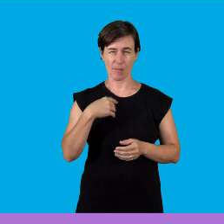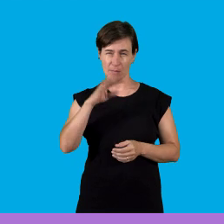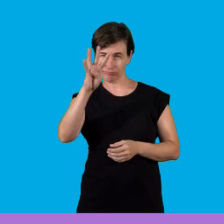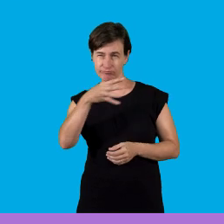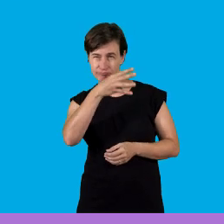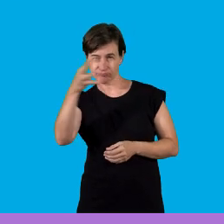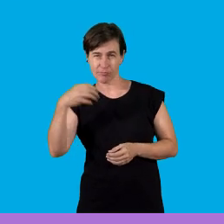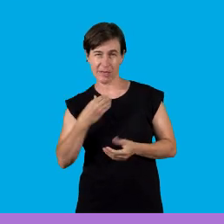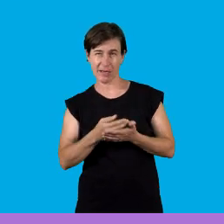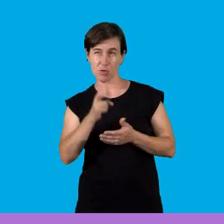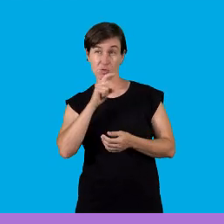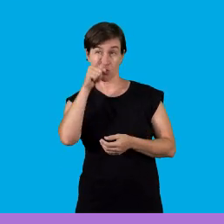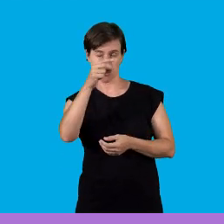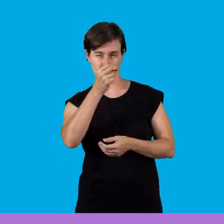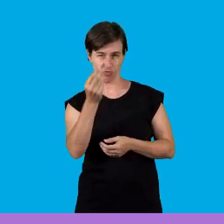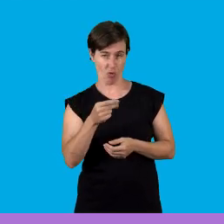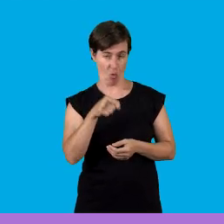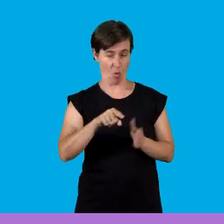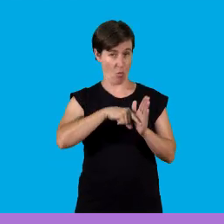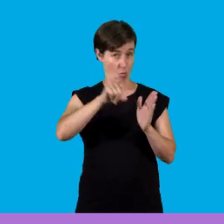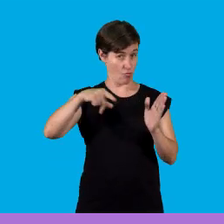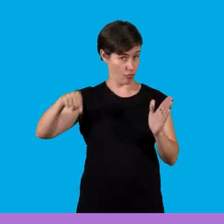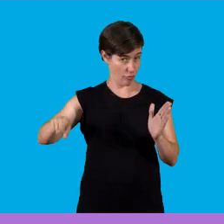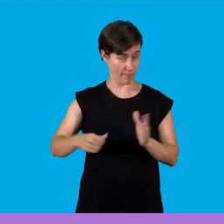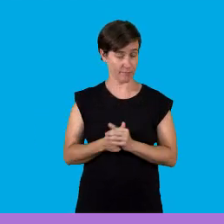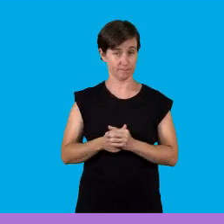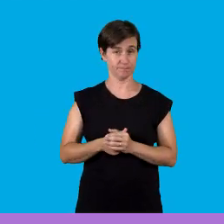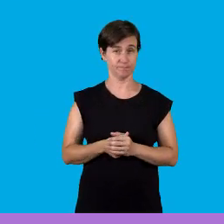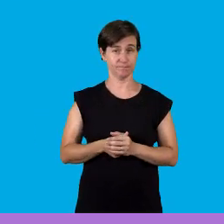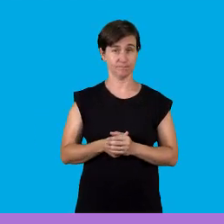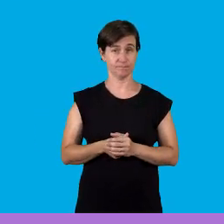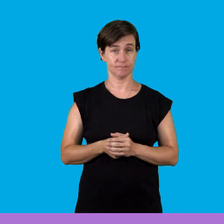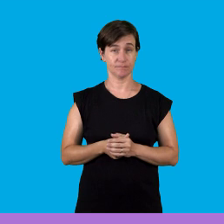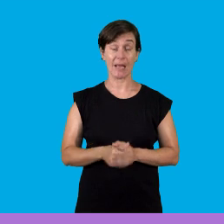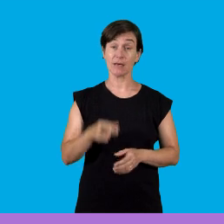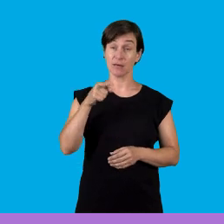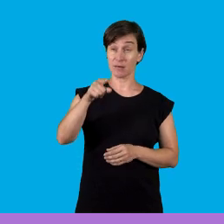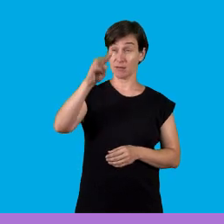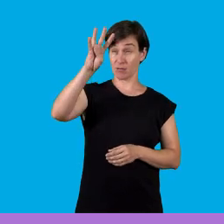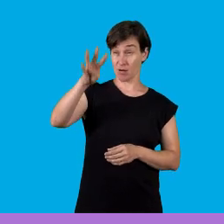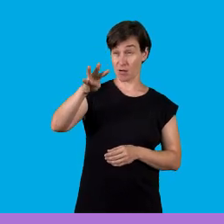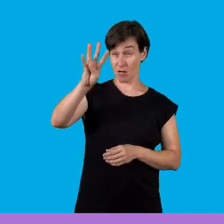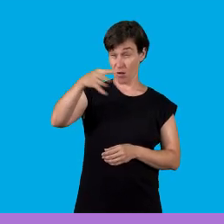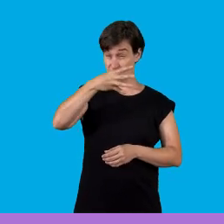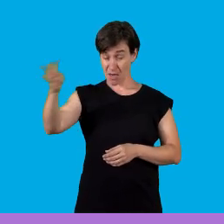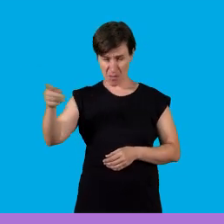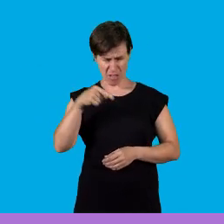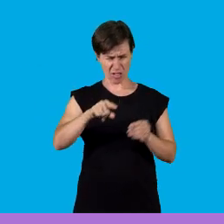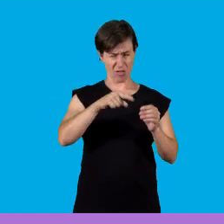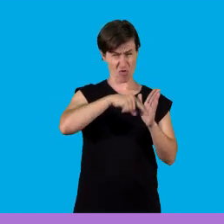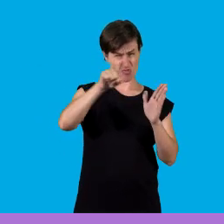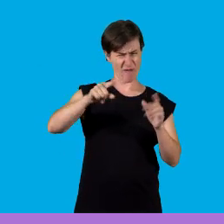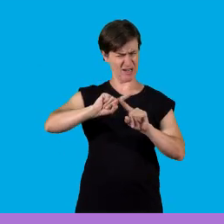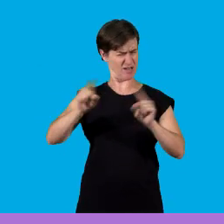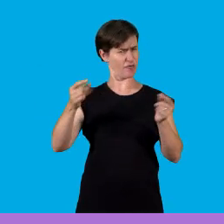we combine the table with our graph. And remember, the table and the graph must tell us the exact same story. Okay,